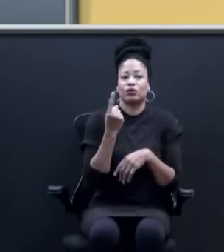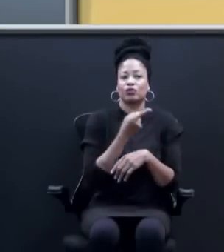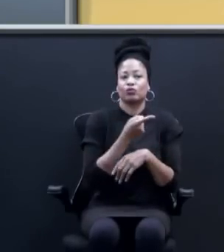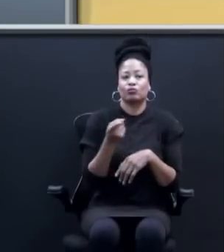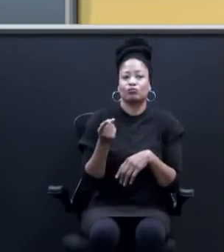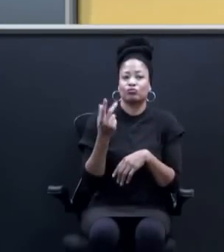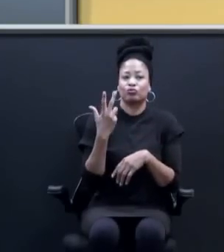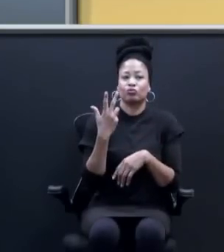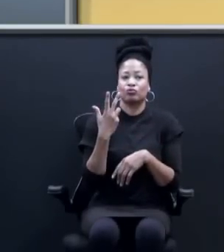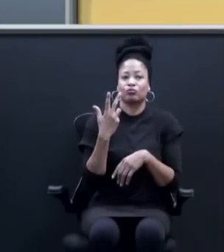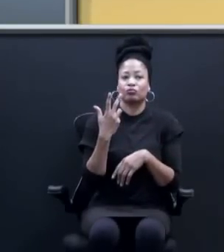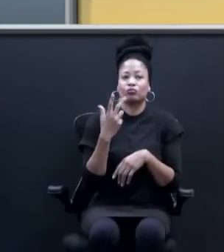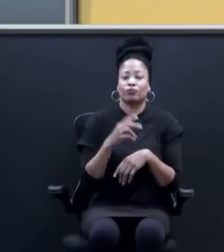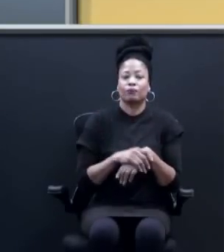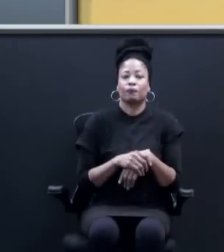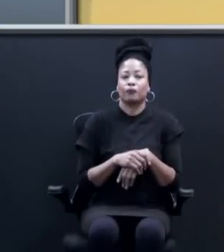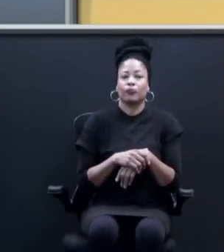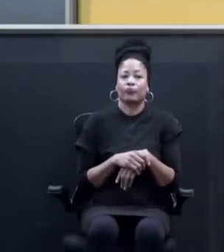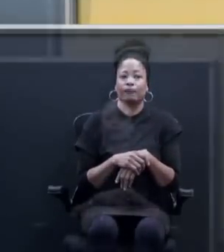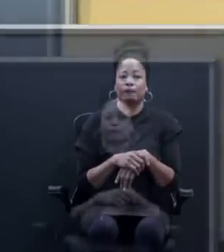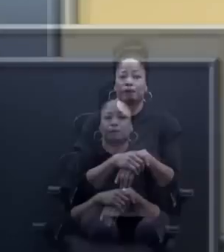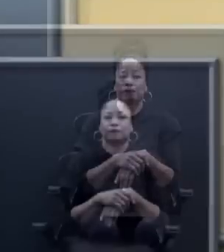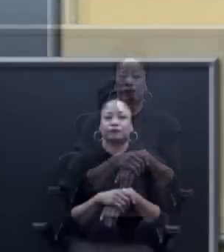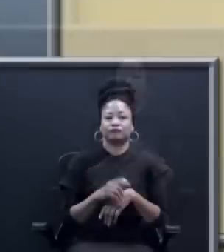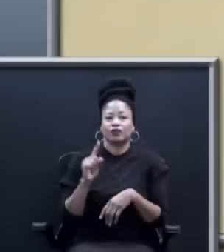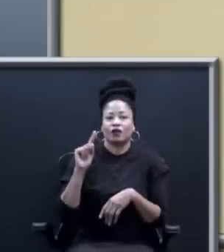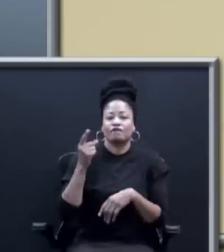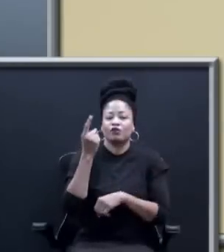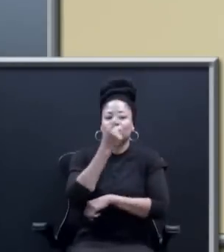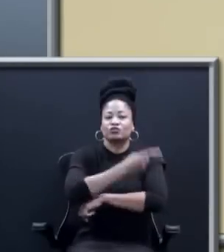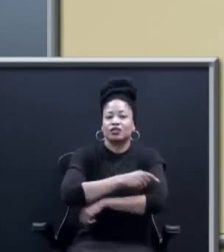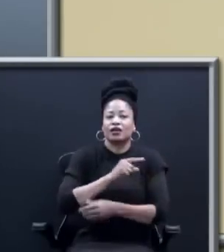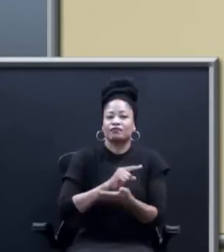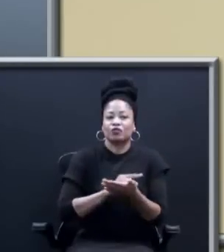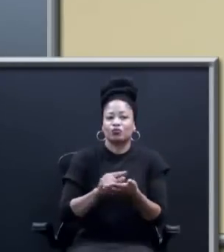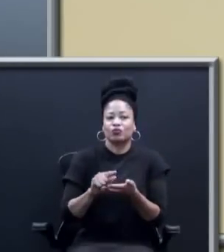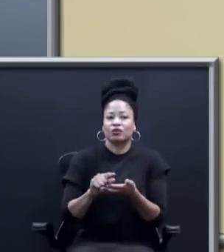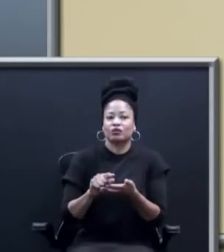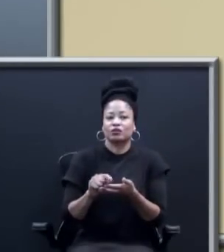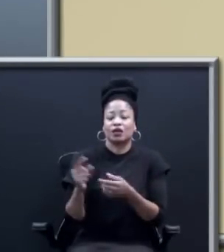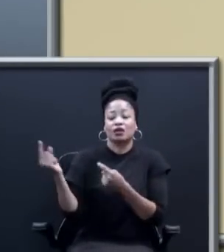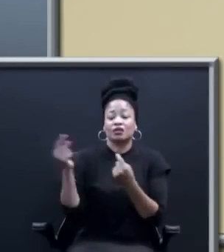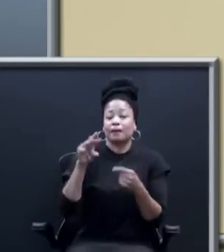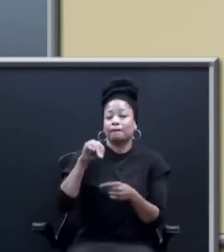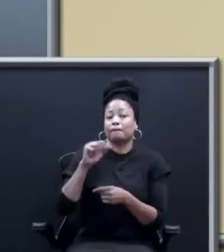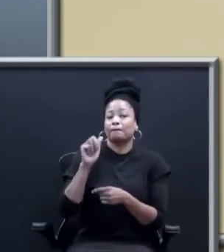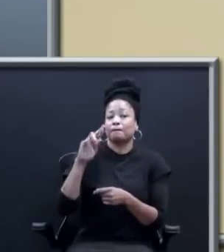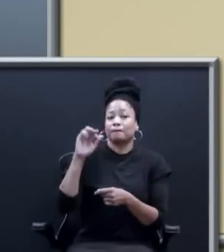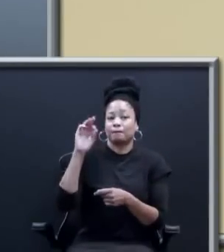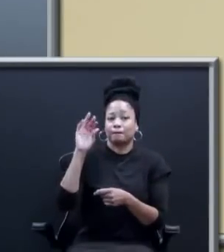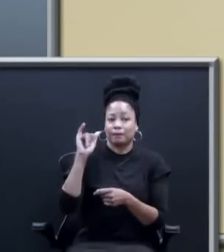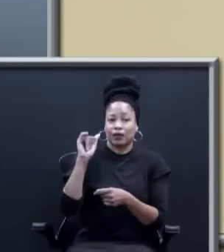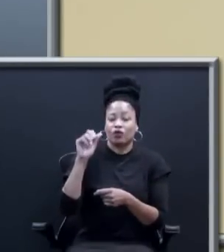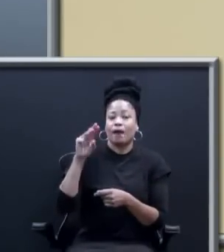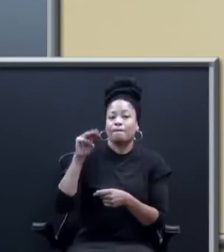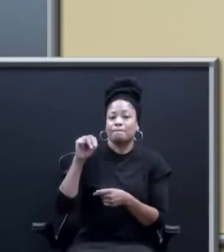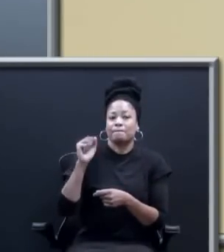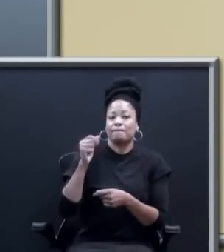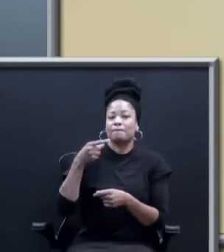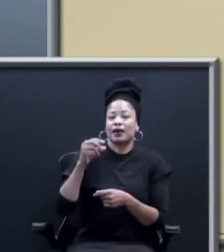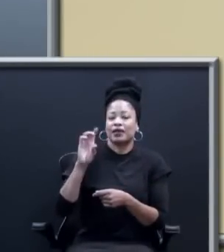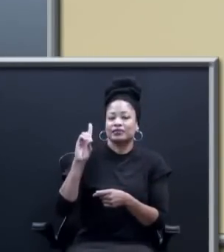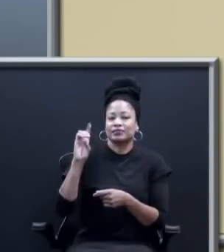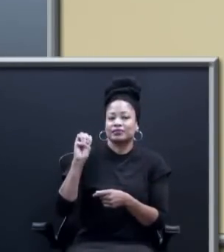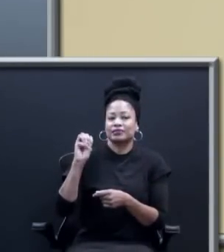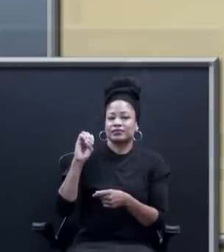20 and verse 1. Read it. The first day of the week cometh Mary Magdalene early, when it was yet dark. Wait a minute now. Now,